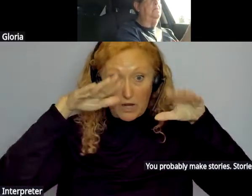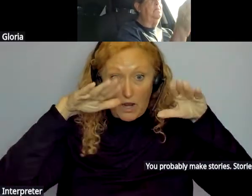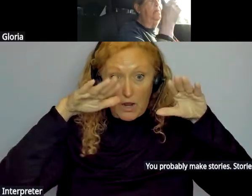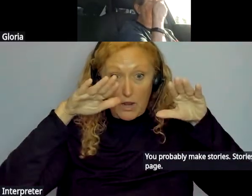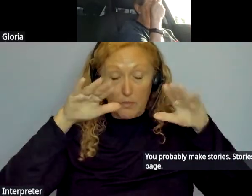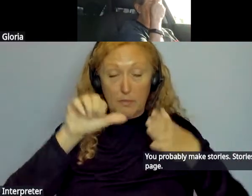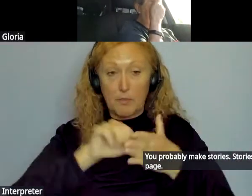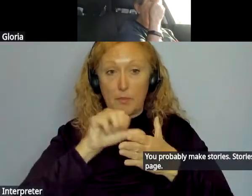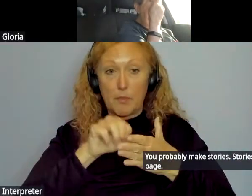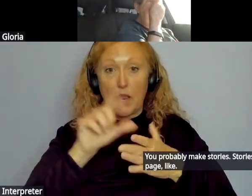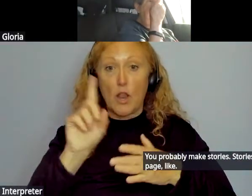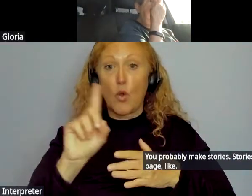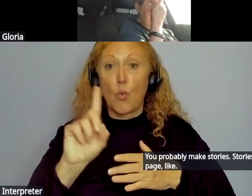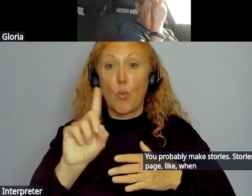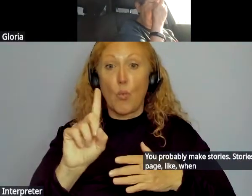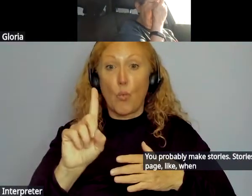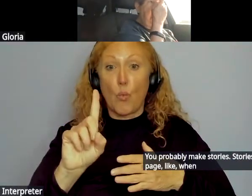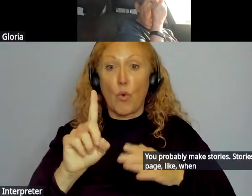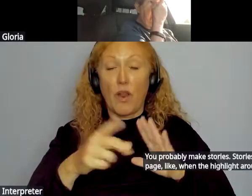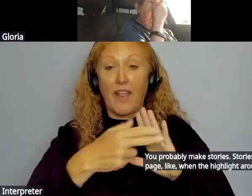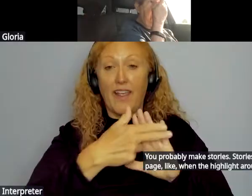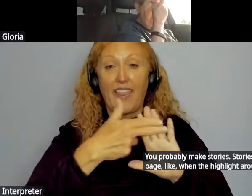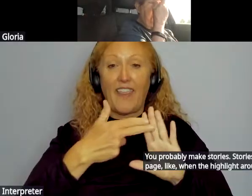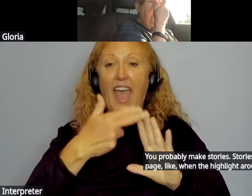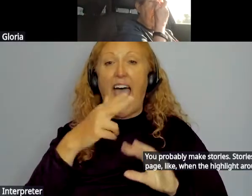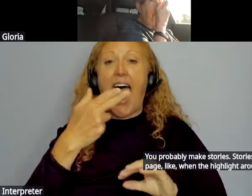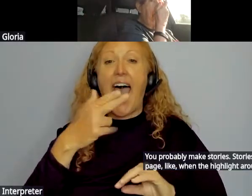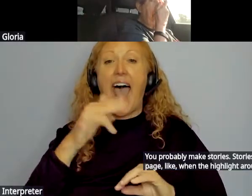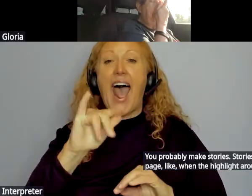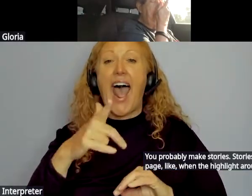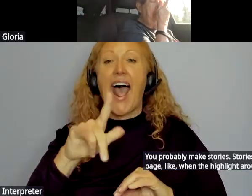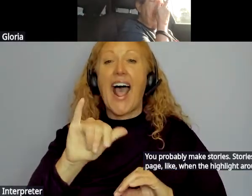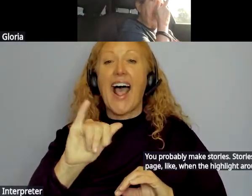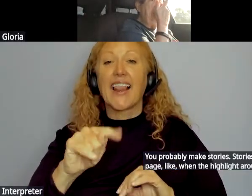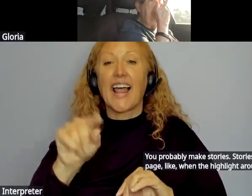when with the highlight around the circle.